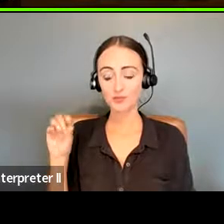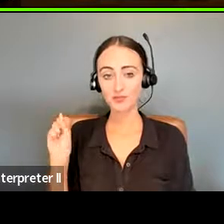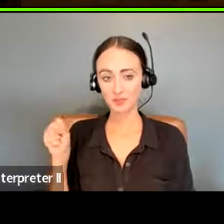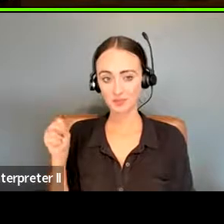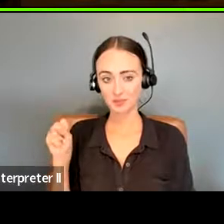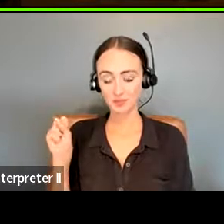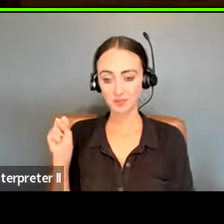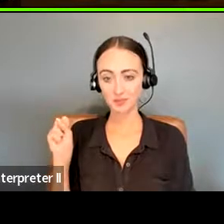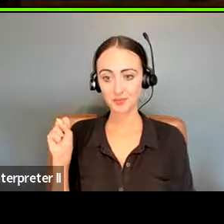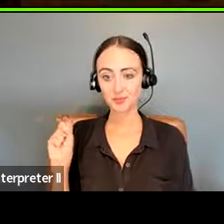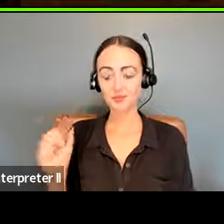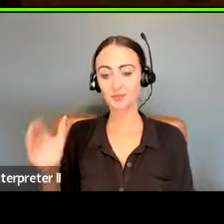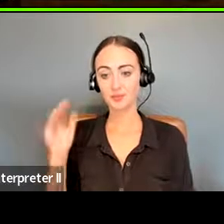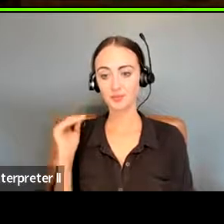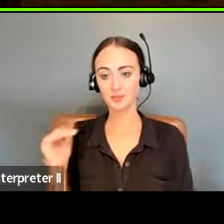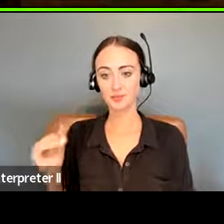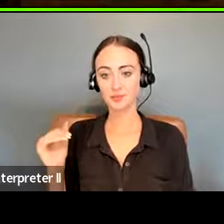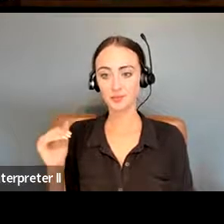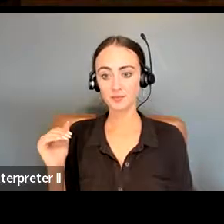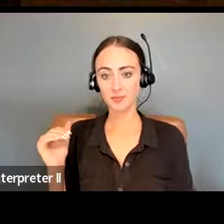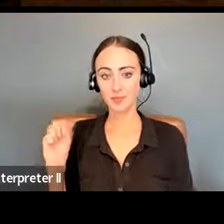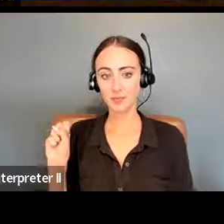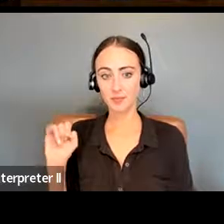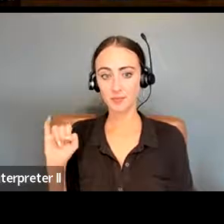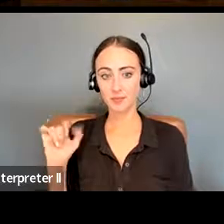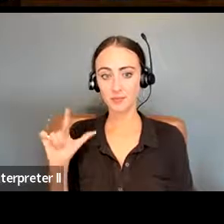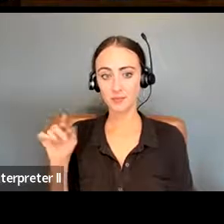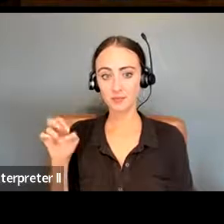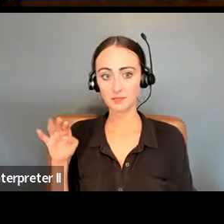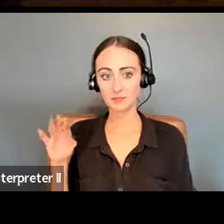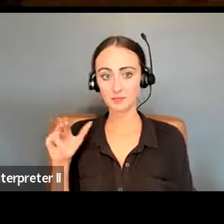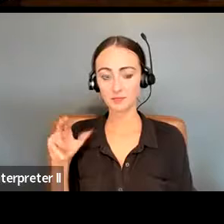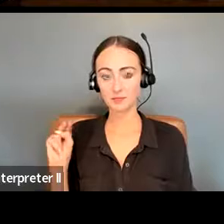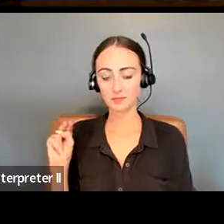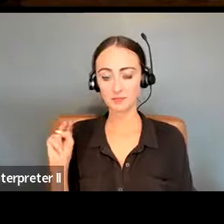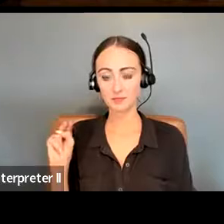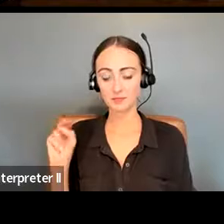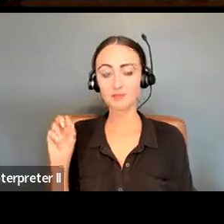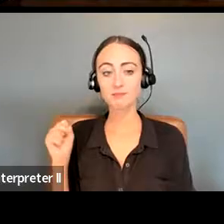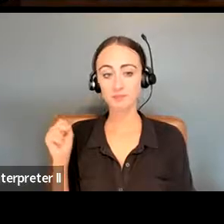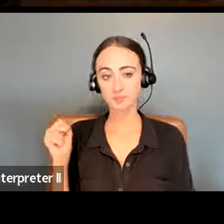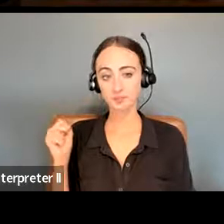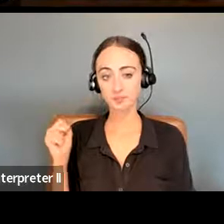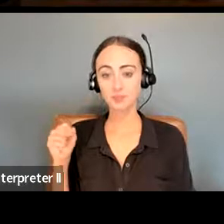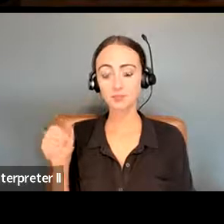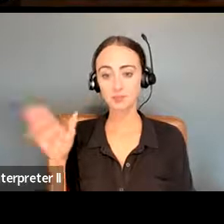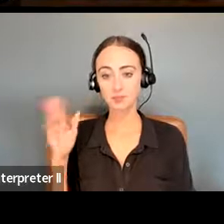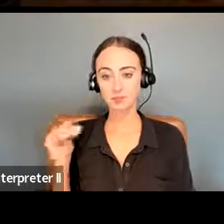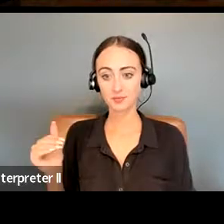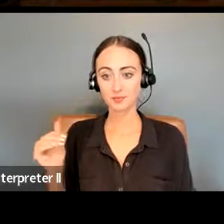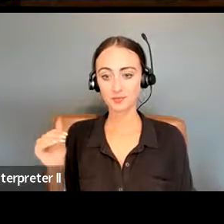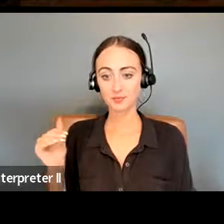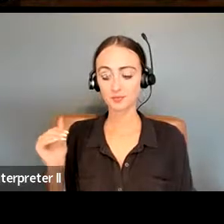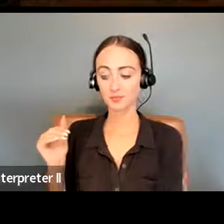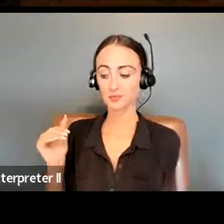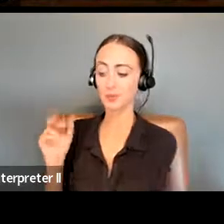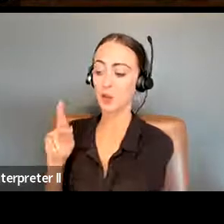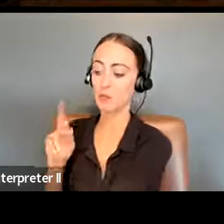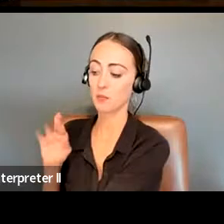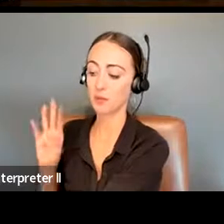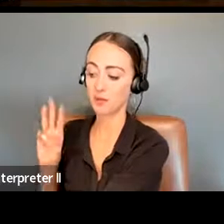Yes. Councilmember Pinto votes yes. Councilmember Silverman. yes, Member Silverman votes yes. Councilmember Robert